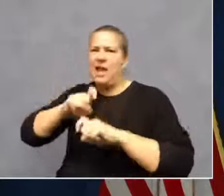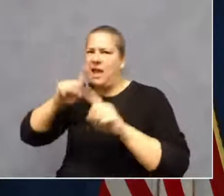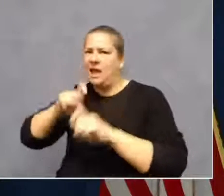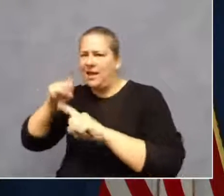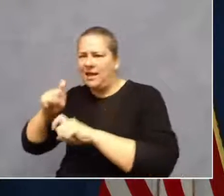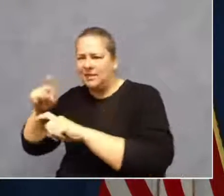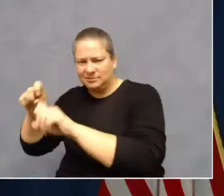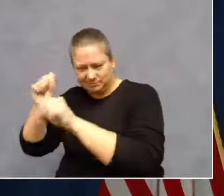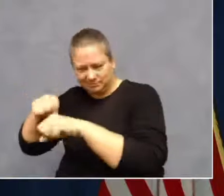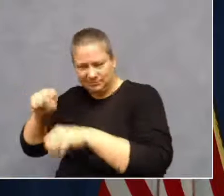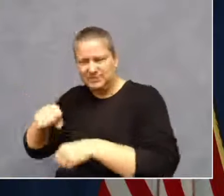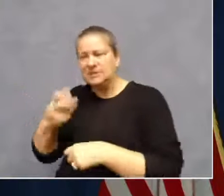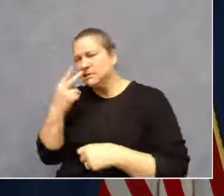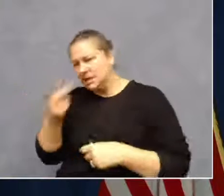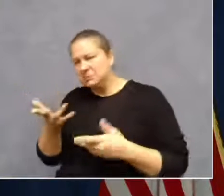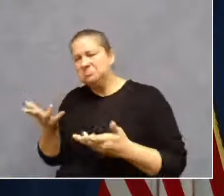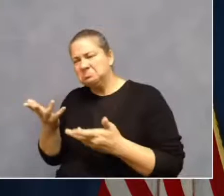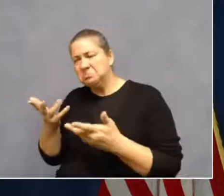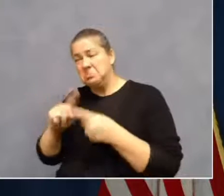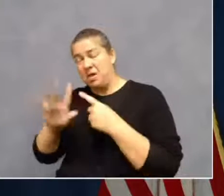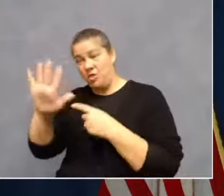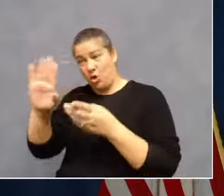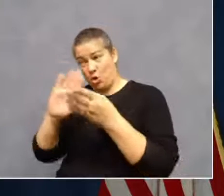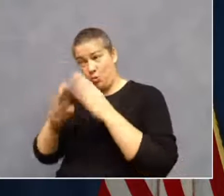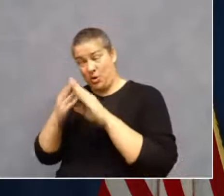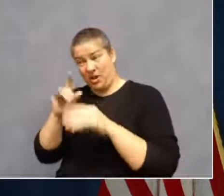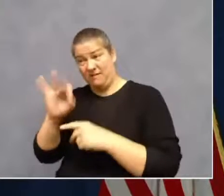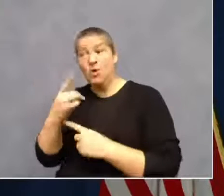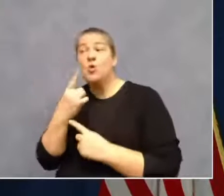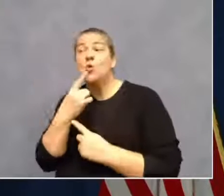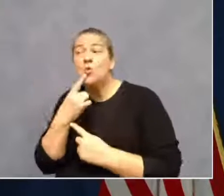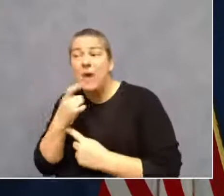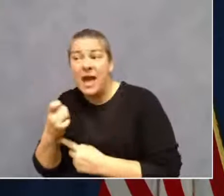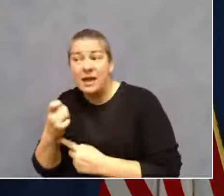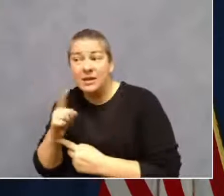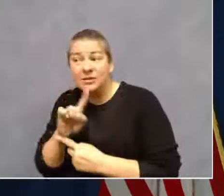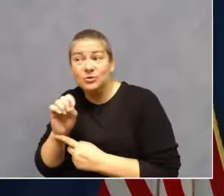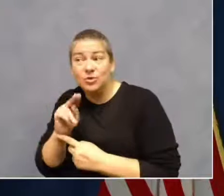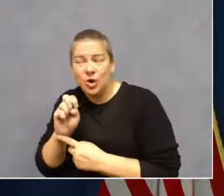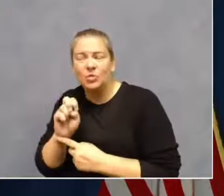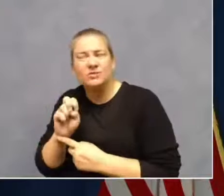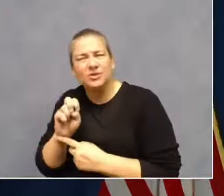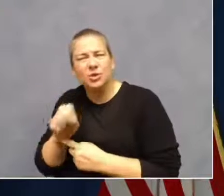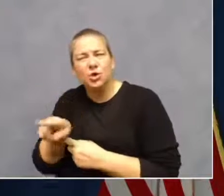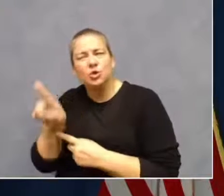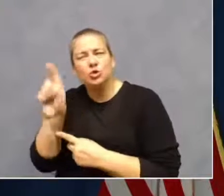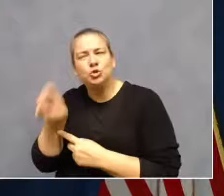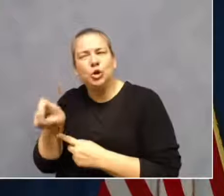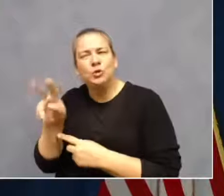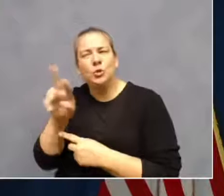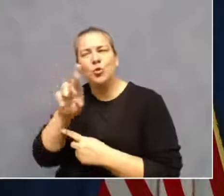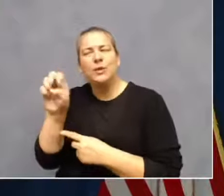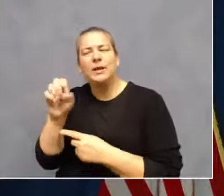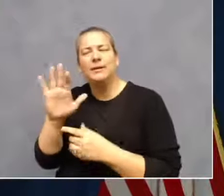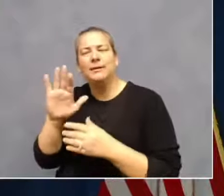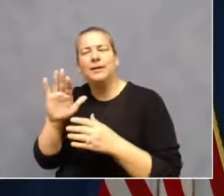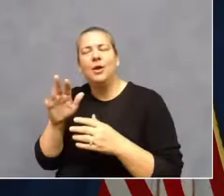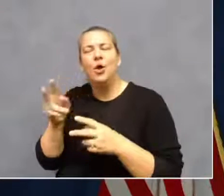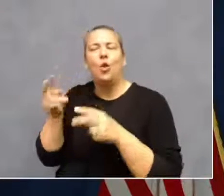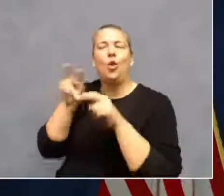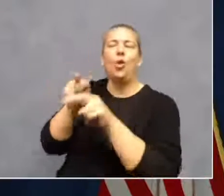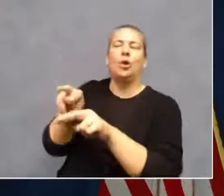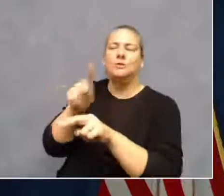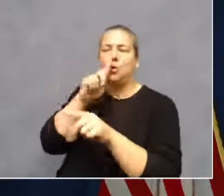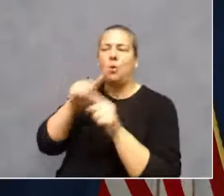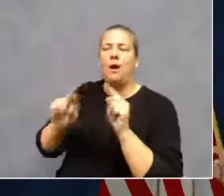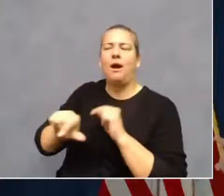their community is in that red zone, we think they ought to take another hard look about what they do, certainly for that